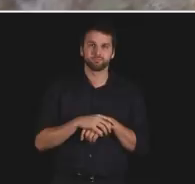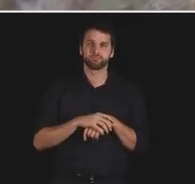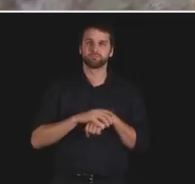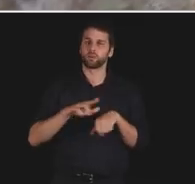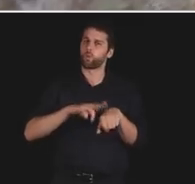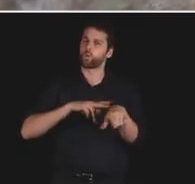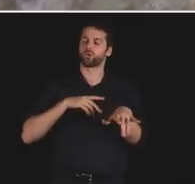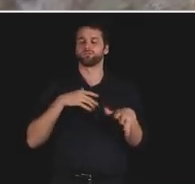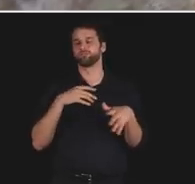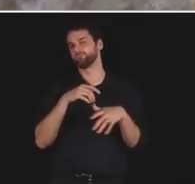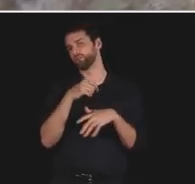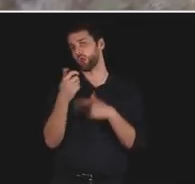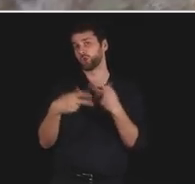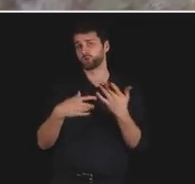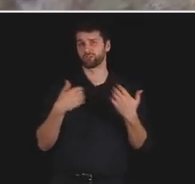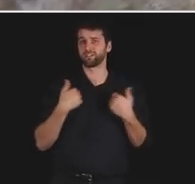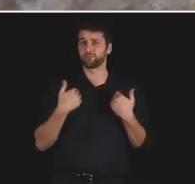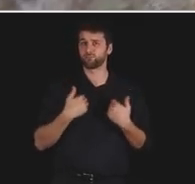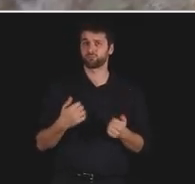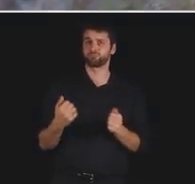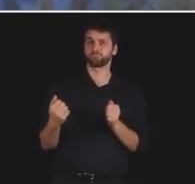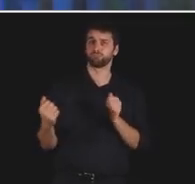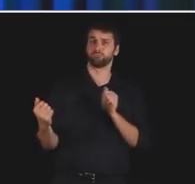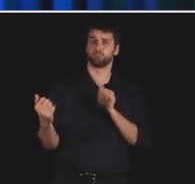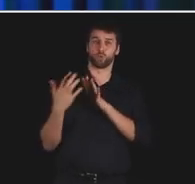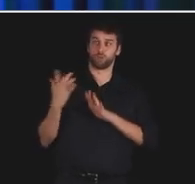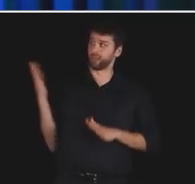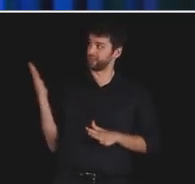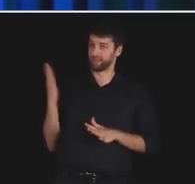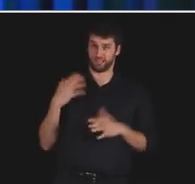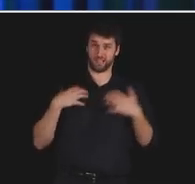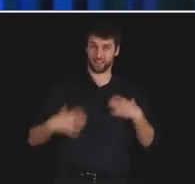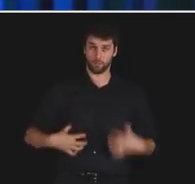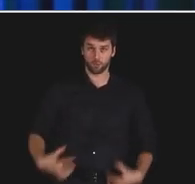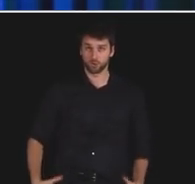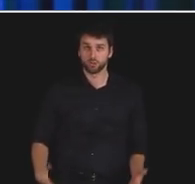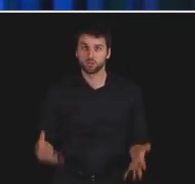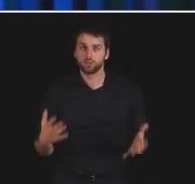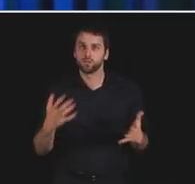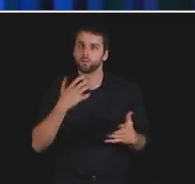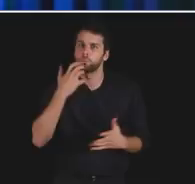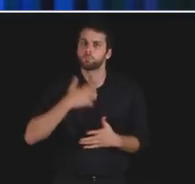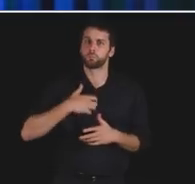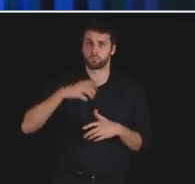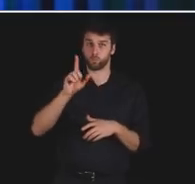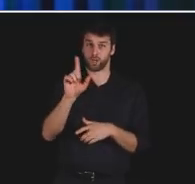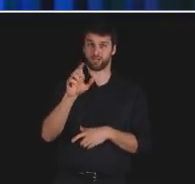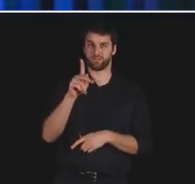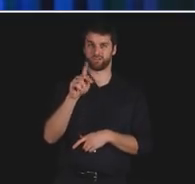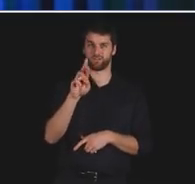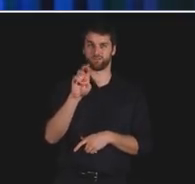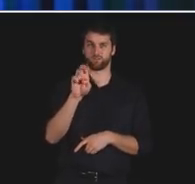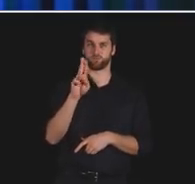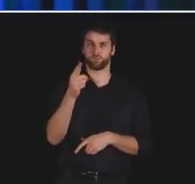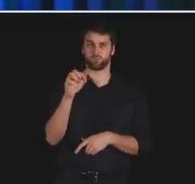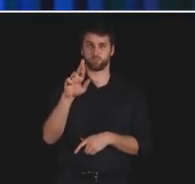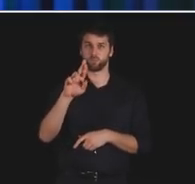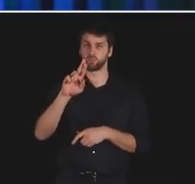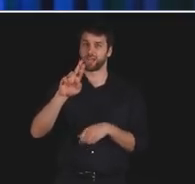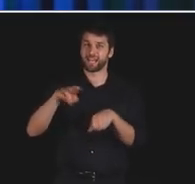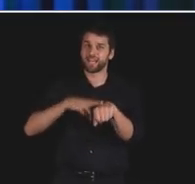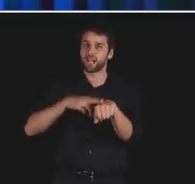Africa, like this leopard I came face to face with in Kruger National Park in South Africa. Once again, when you're looking for birds, you